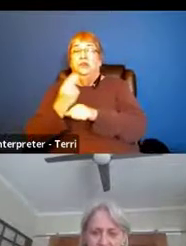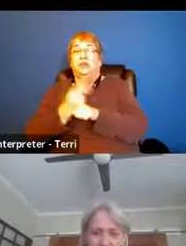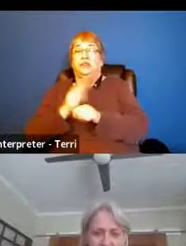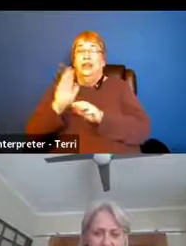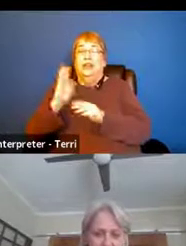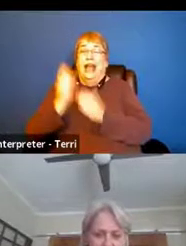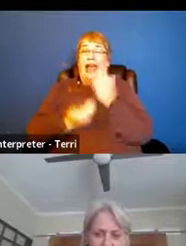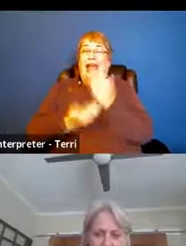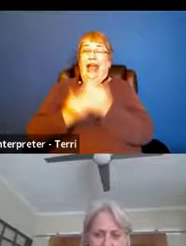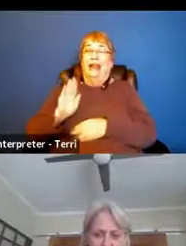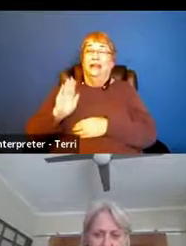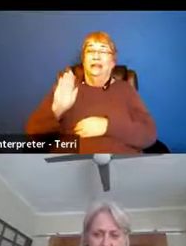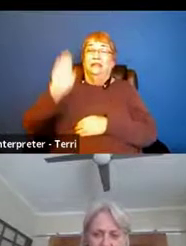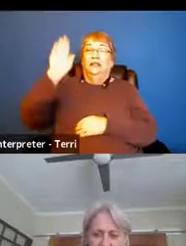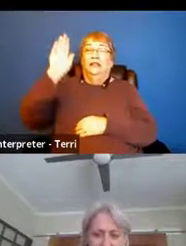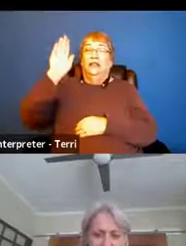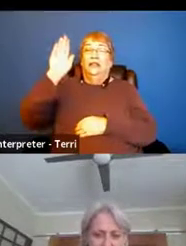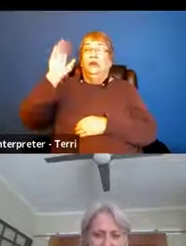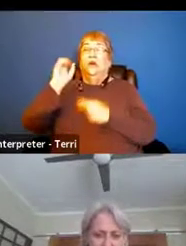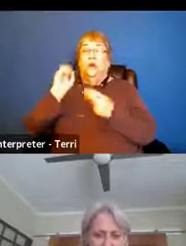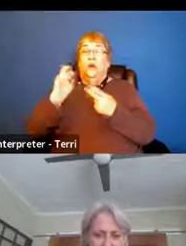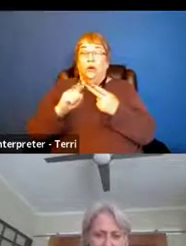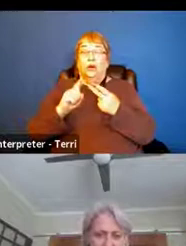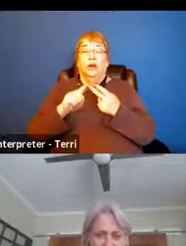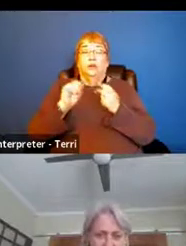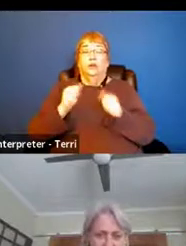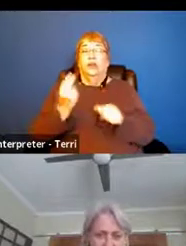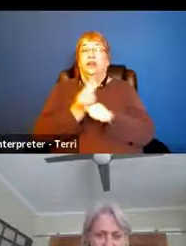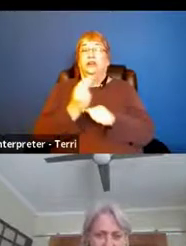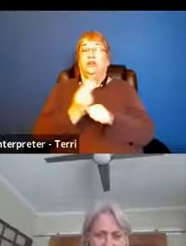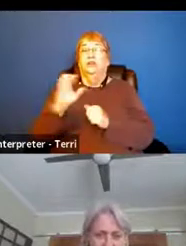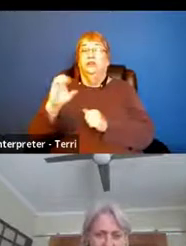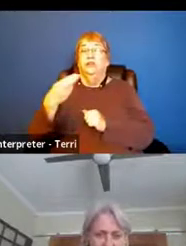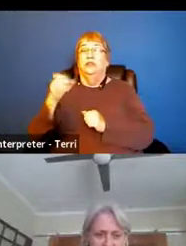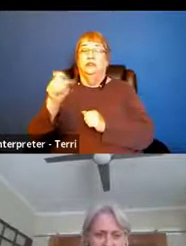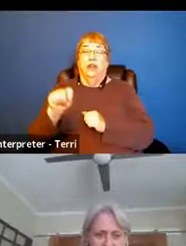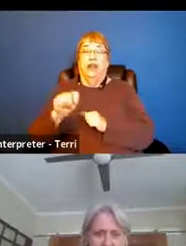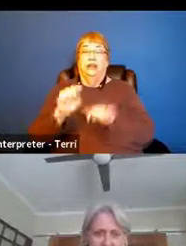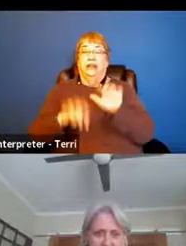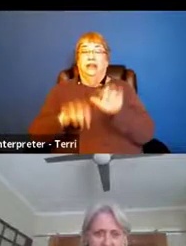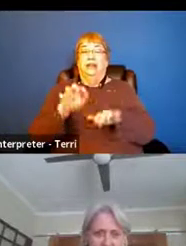feature of Zoom, and we'll let you speak.